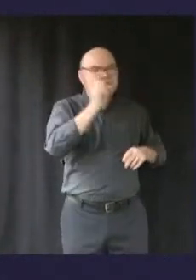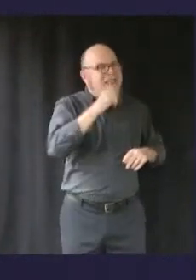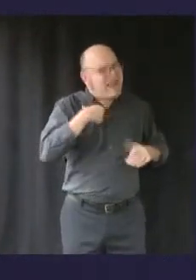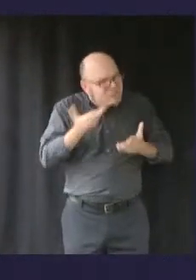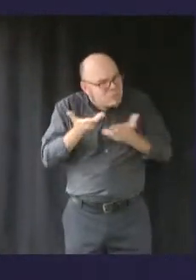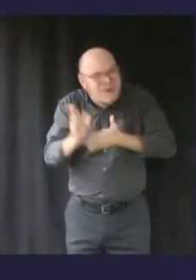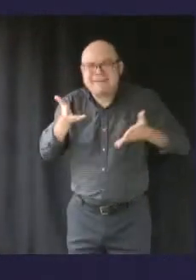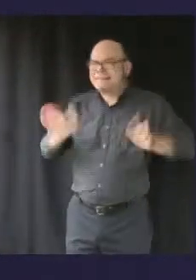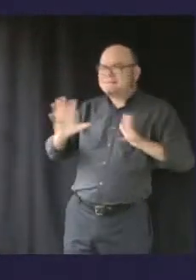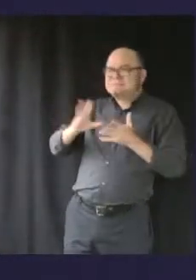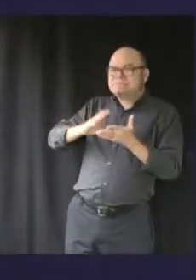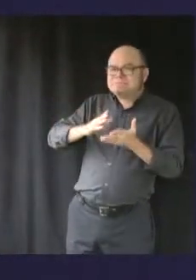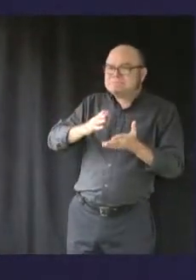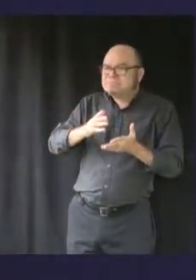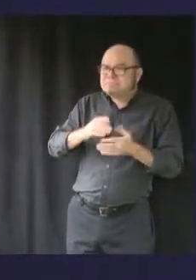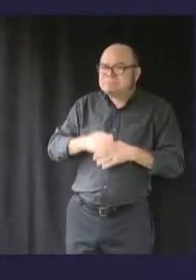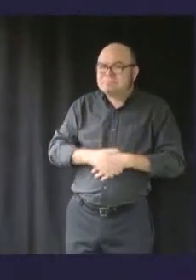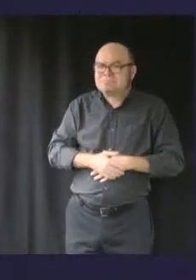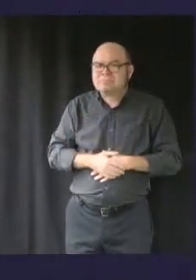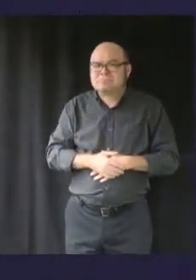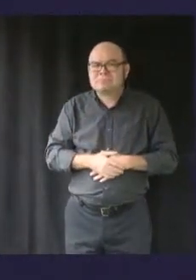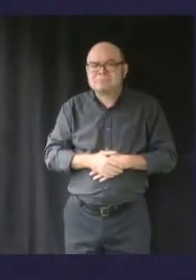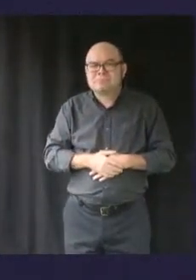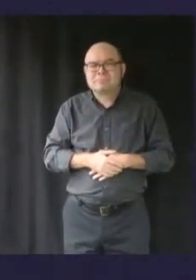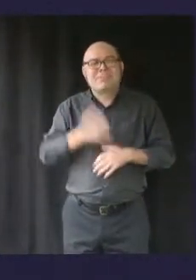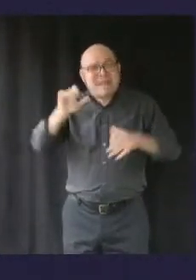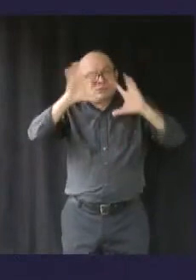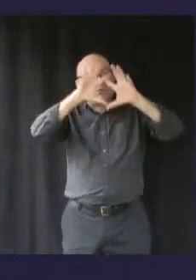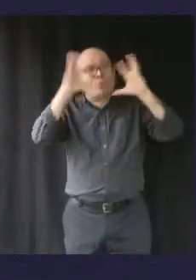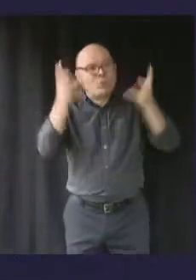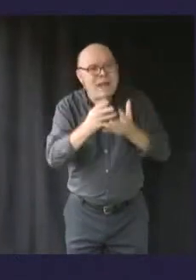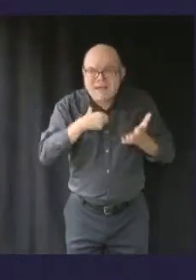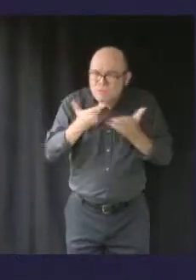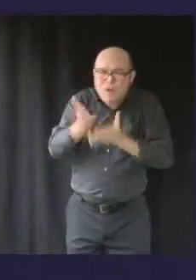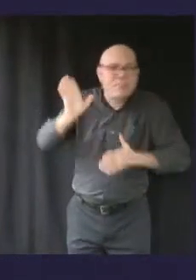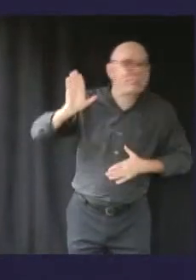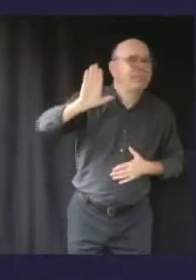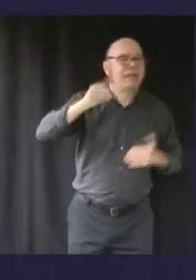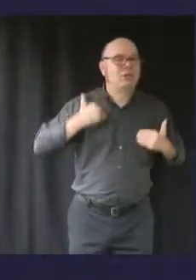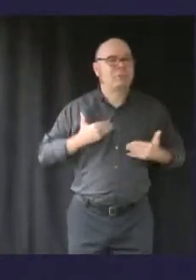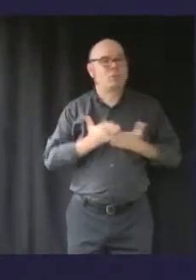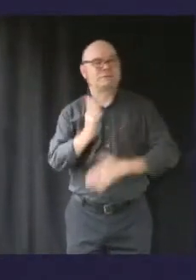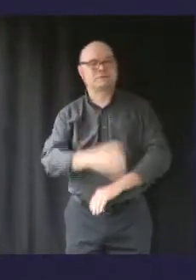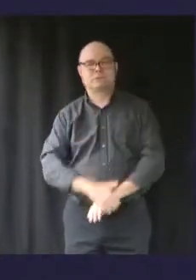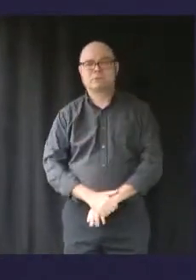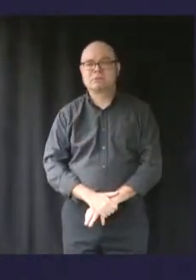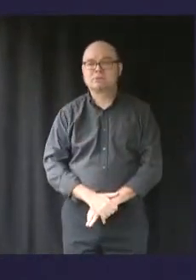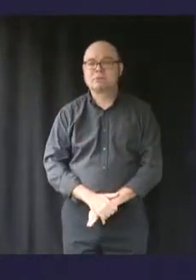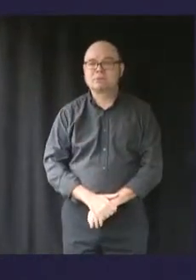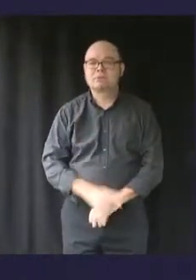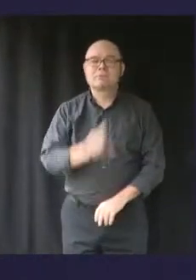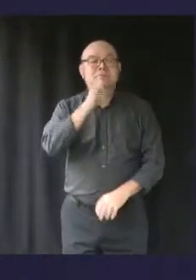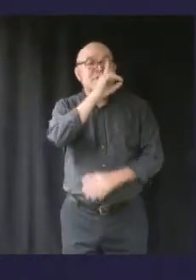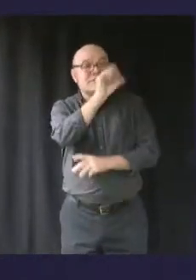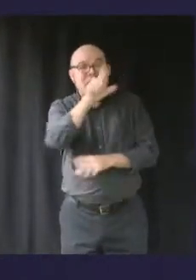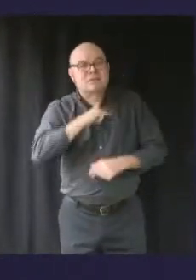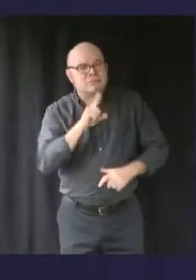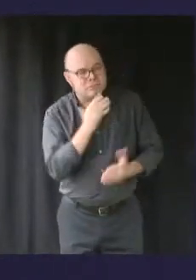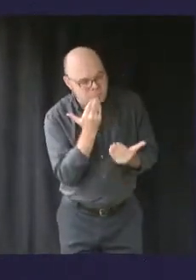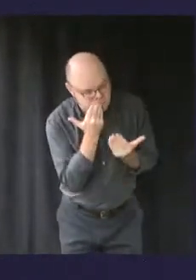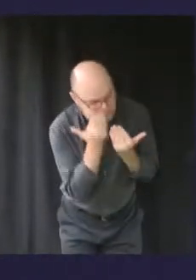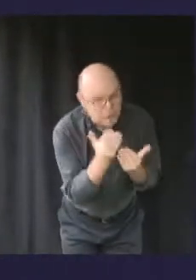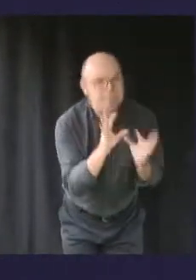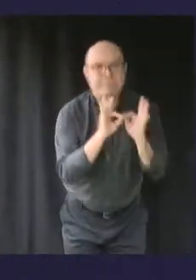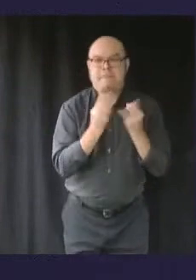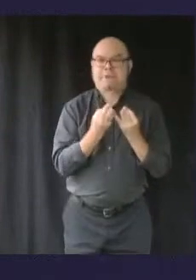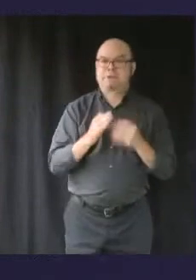fewer people across the world as time goes by. I want to thank the Dodd family. I want to thank the UConn community